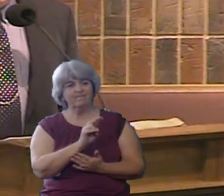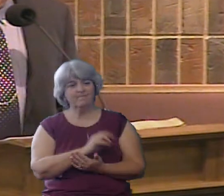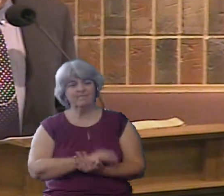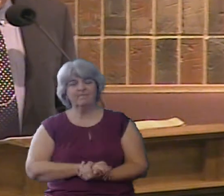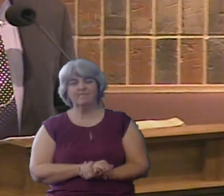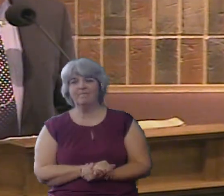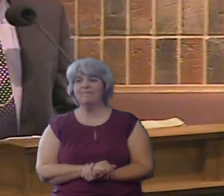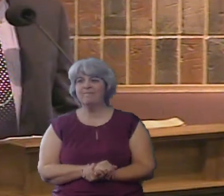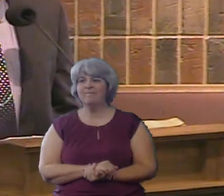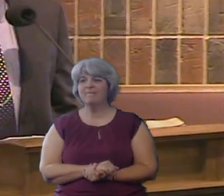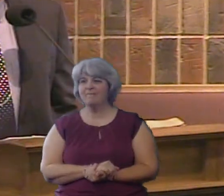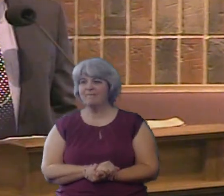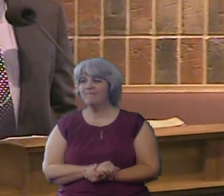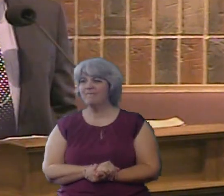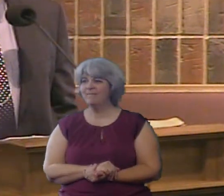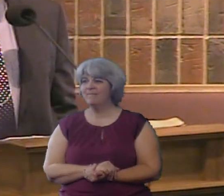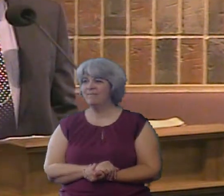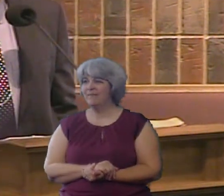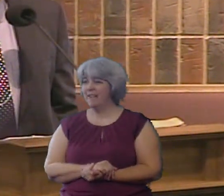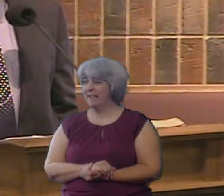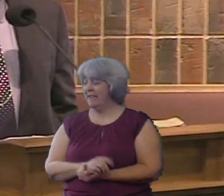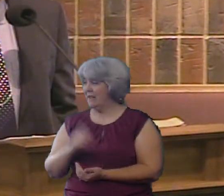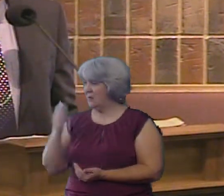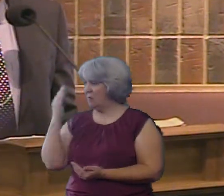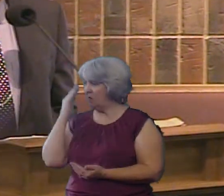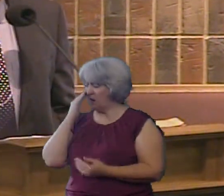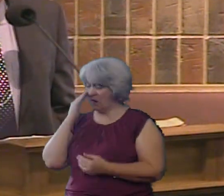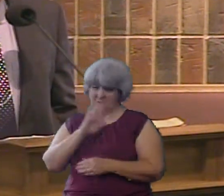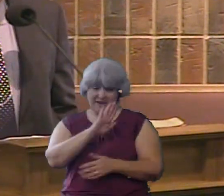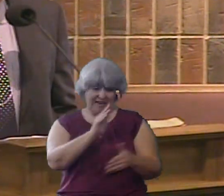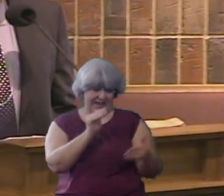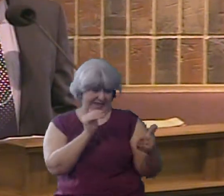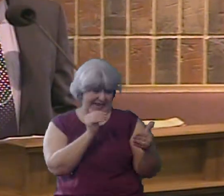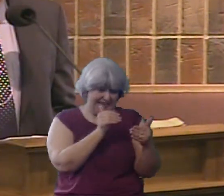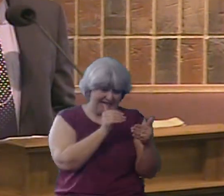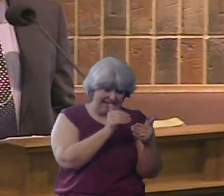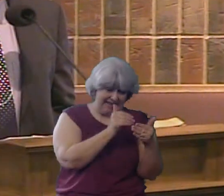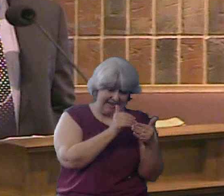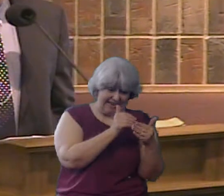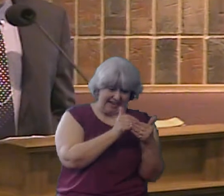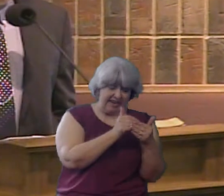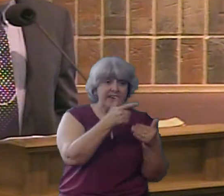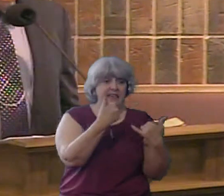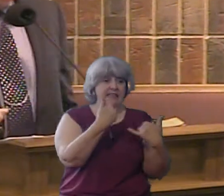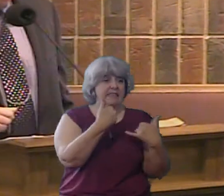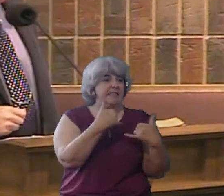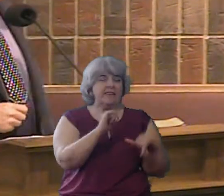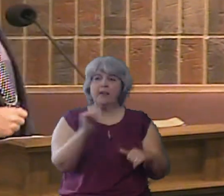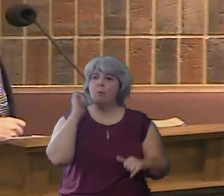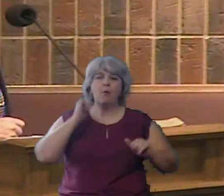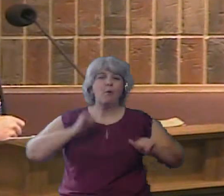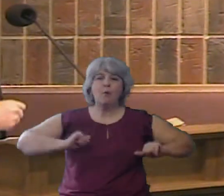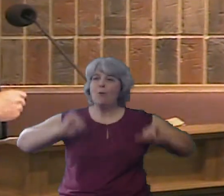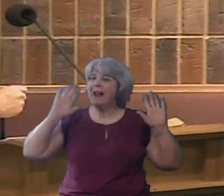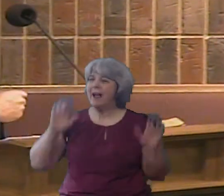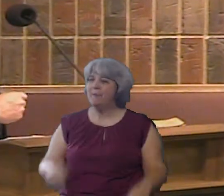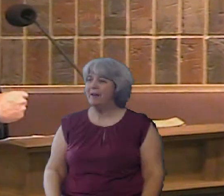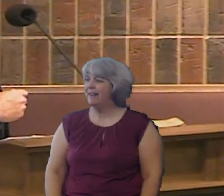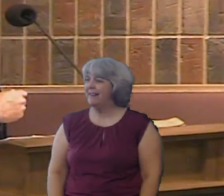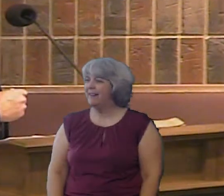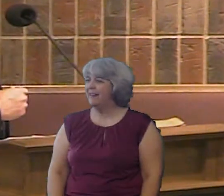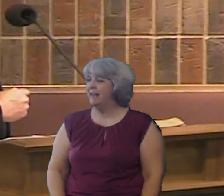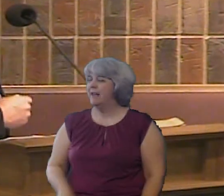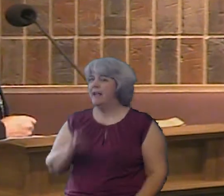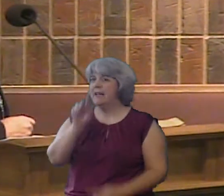At the end, when there's almost nothing left, he is still holding on and he just won't quit. Tyler was married